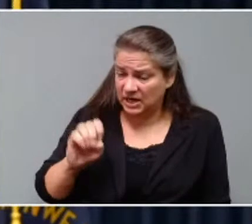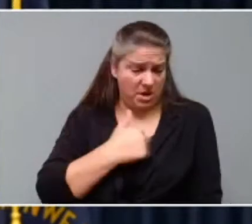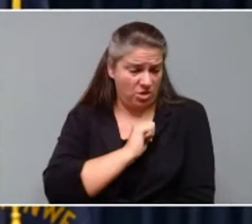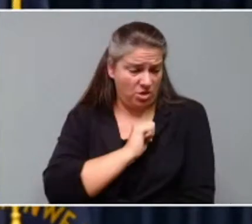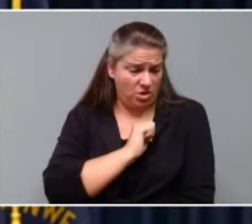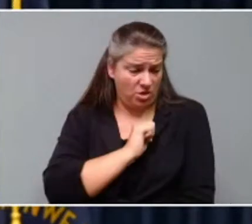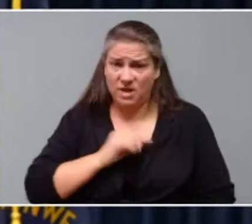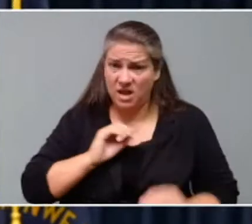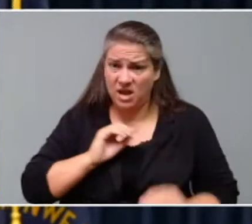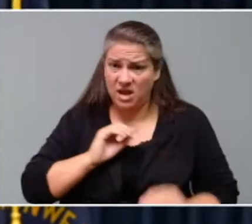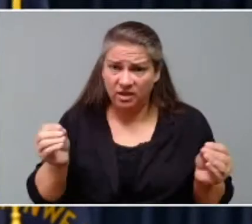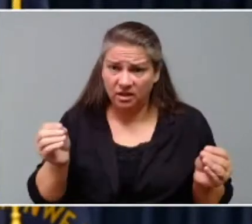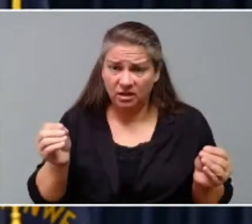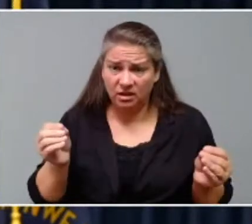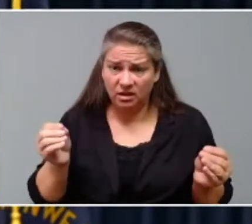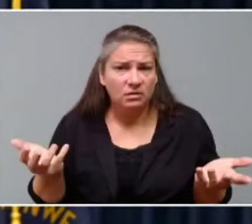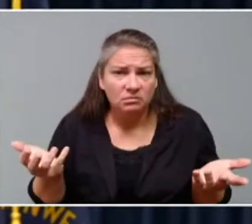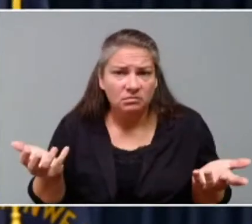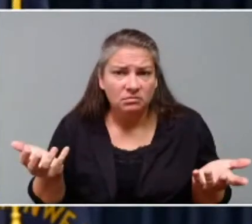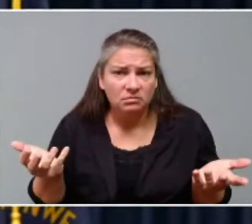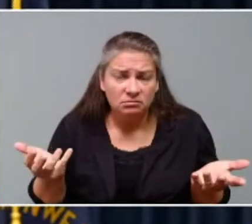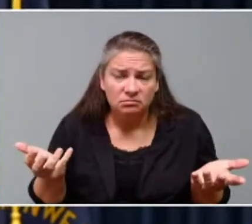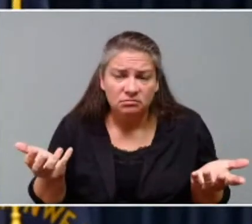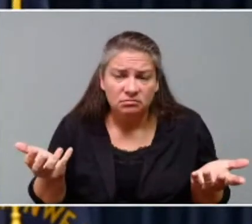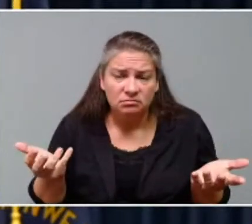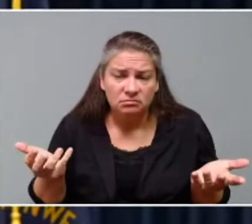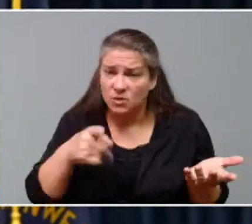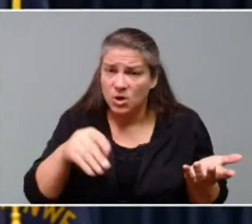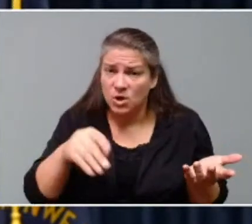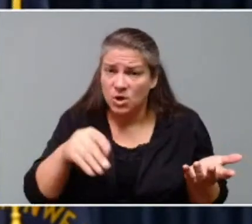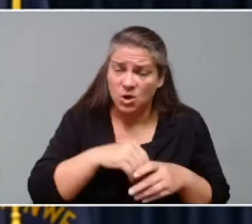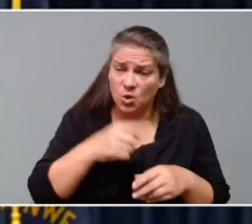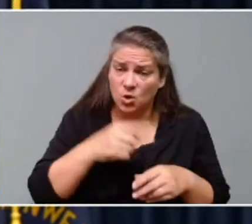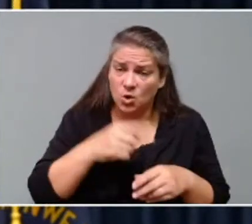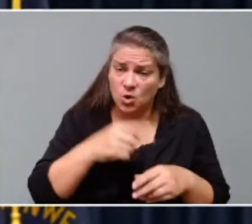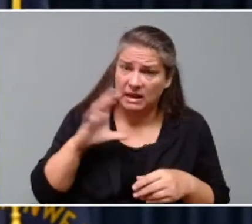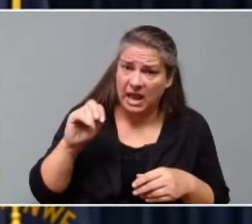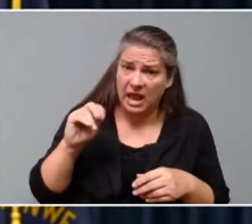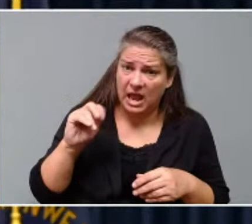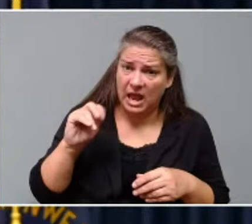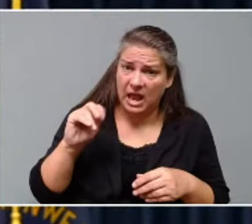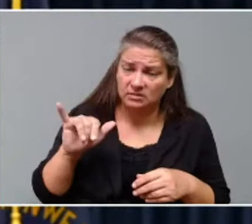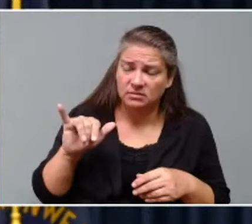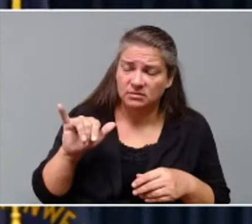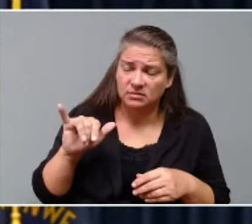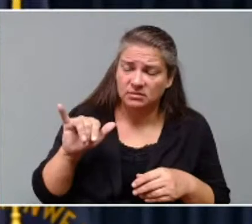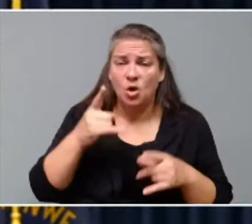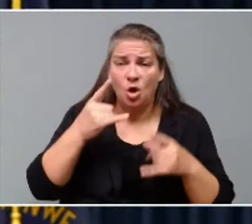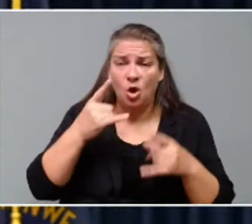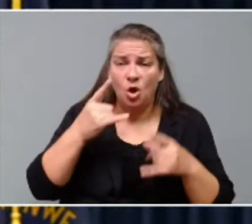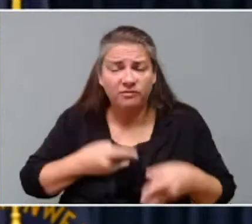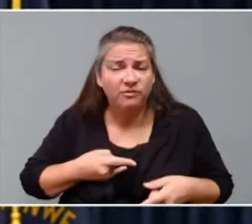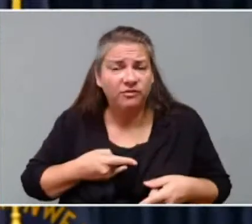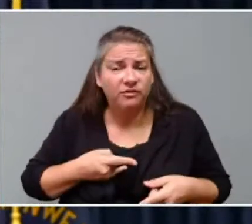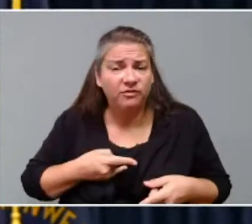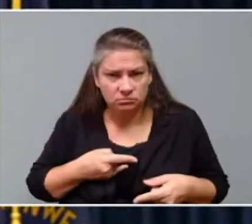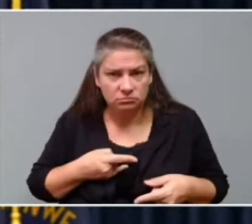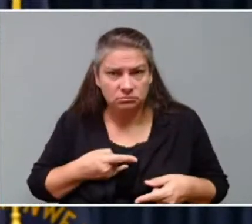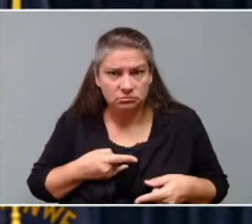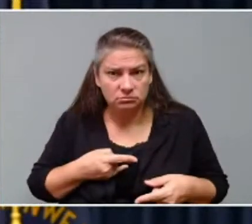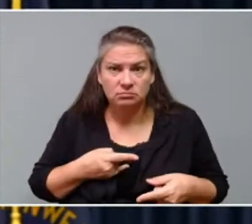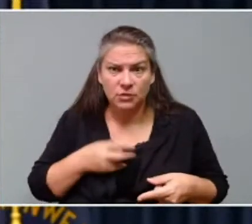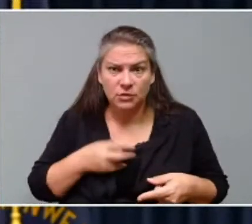about setting a metric? Like if you're in a red county and all of a sudden you take off masks, oh my goodness, right? I mean,